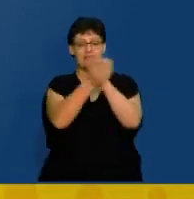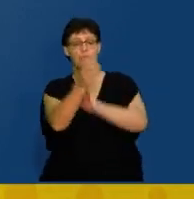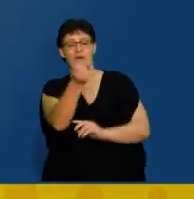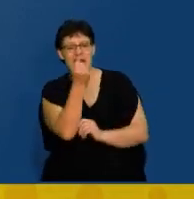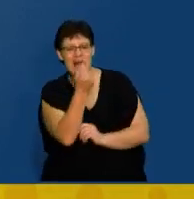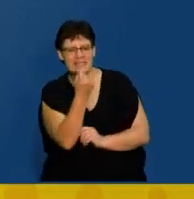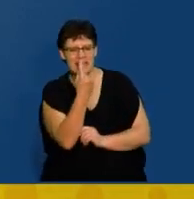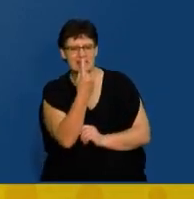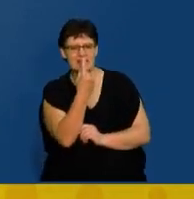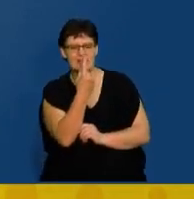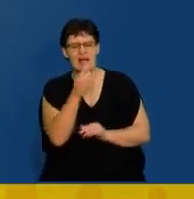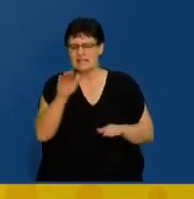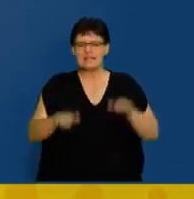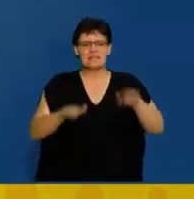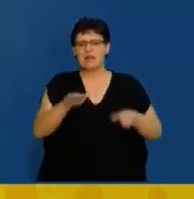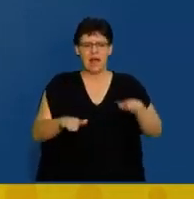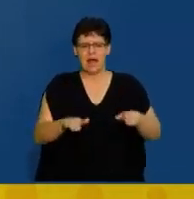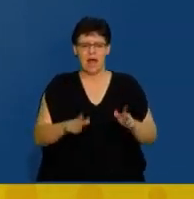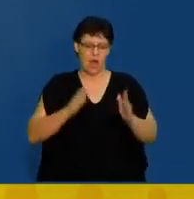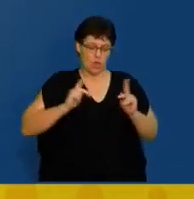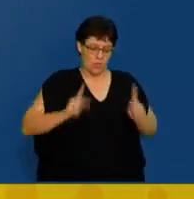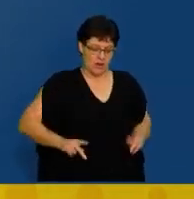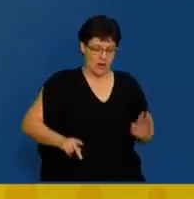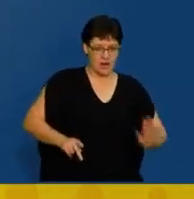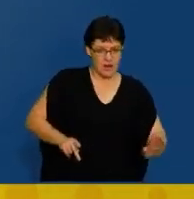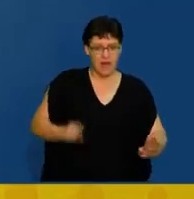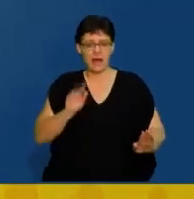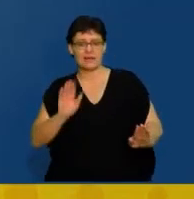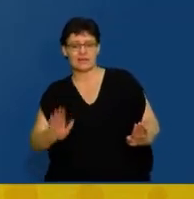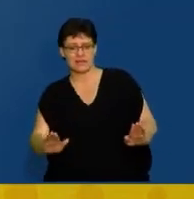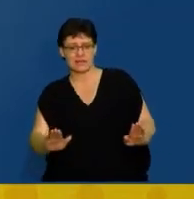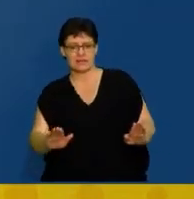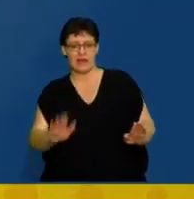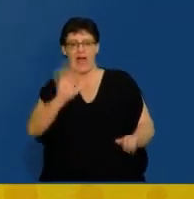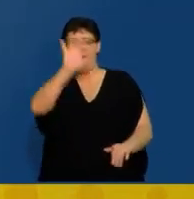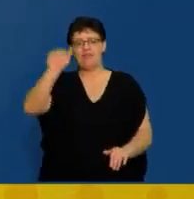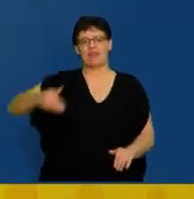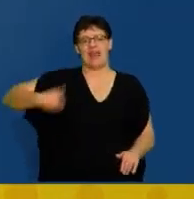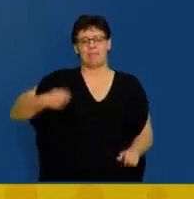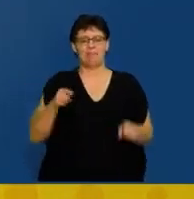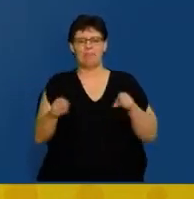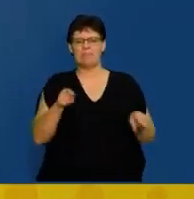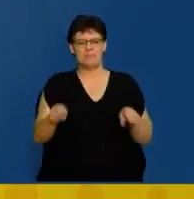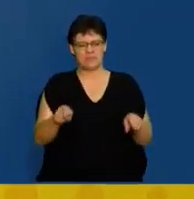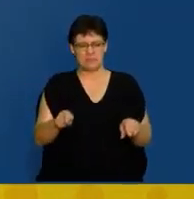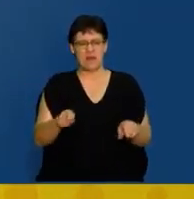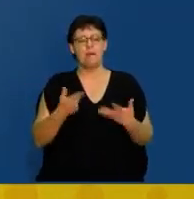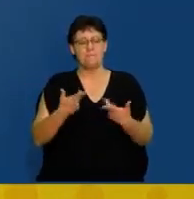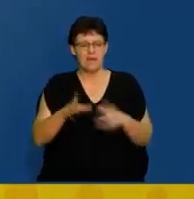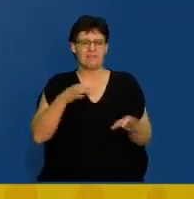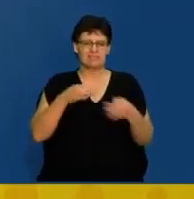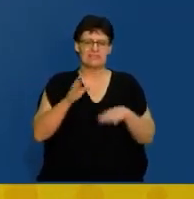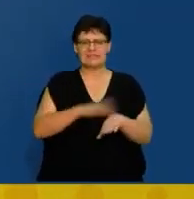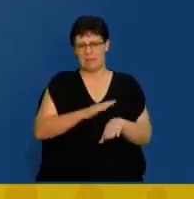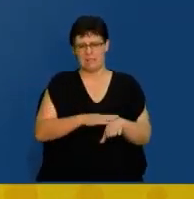understand what are the similarities between humans and what we call the African apes. And I think I've exhausted time